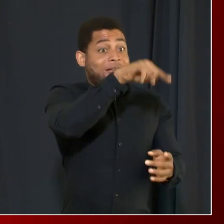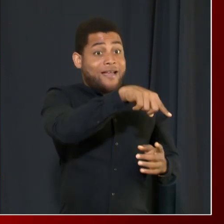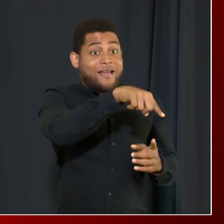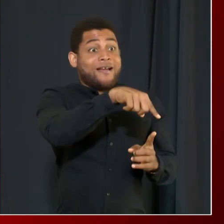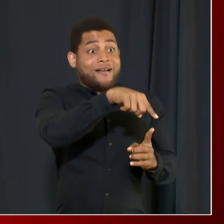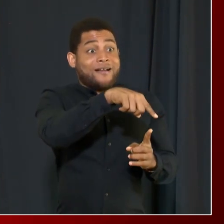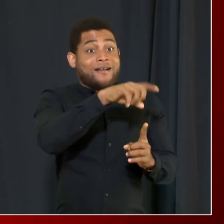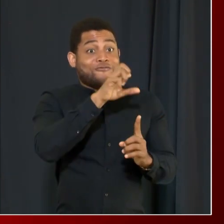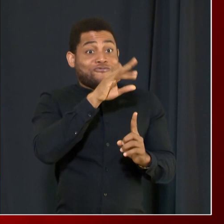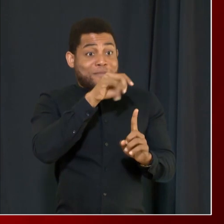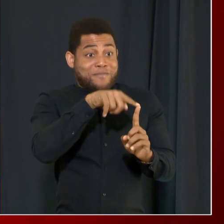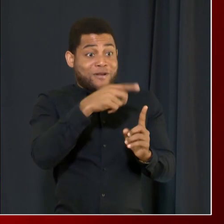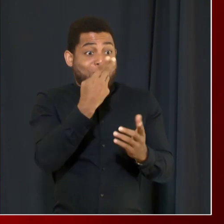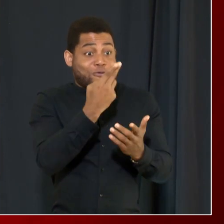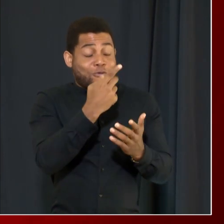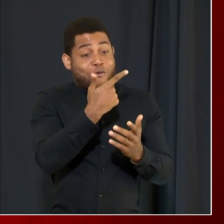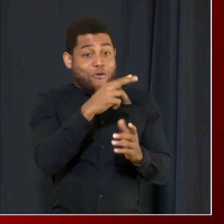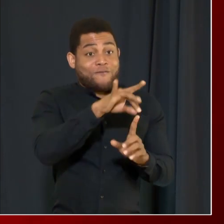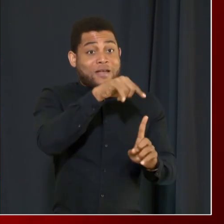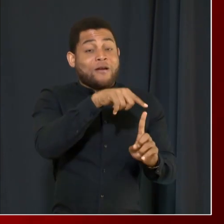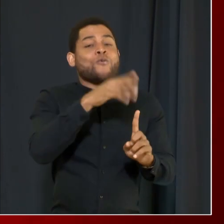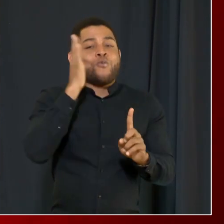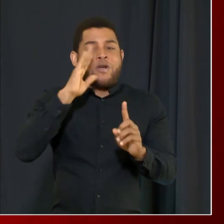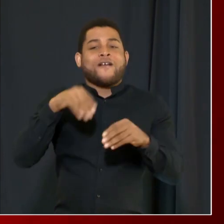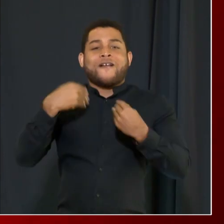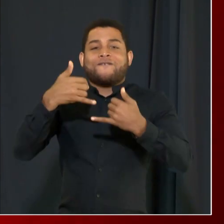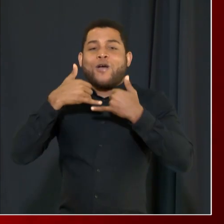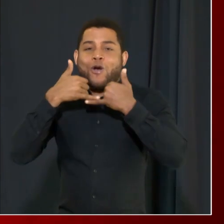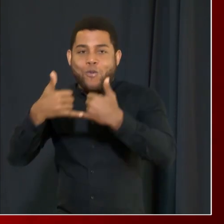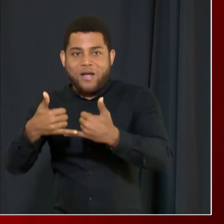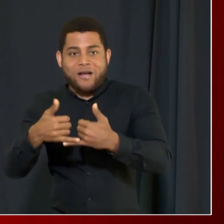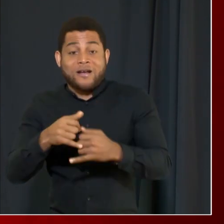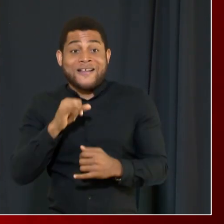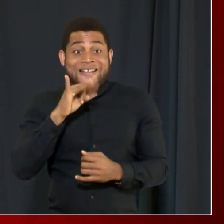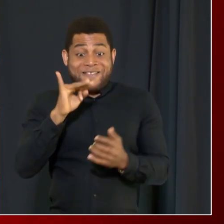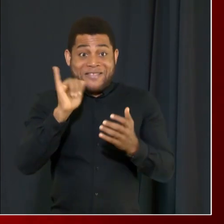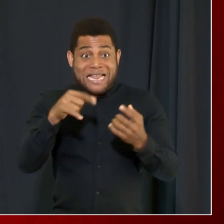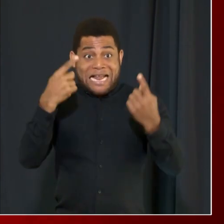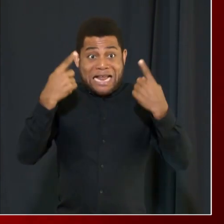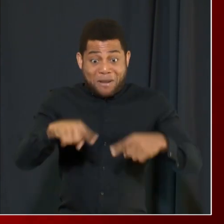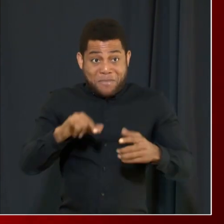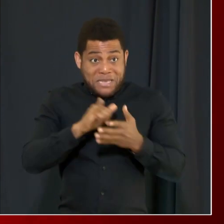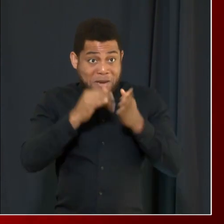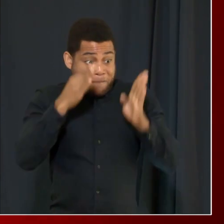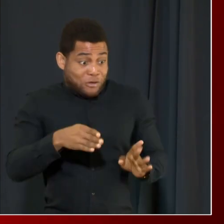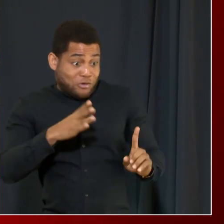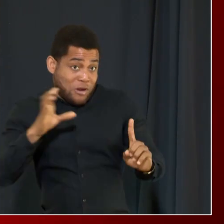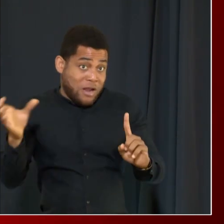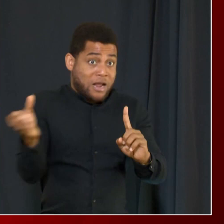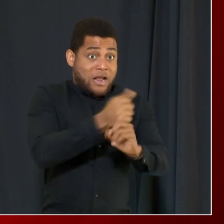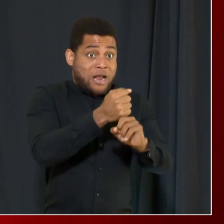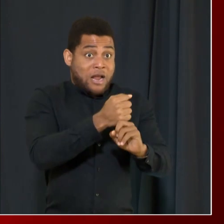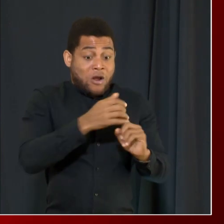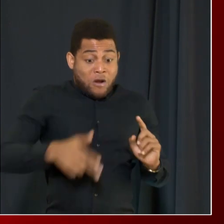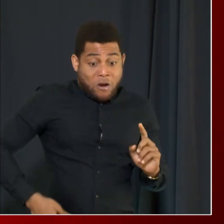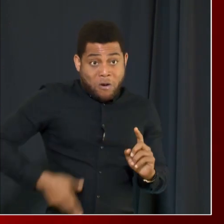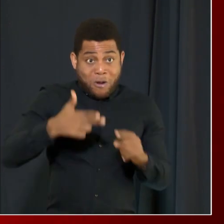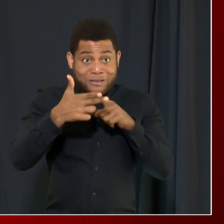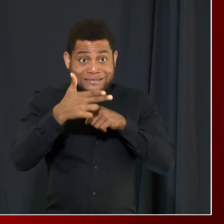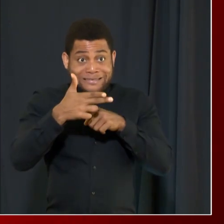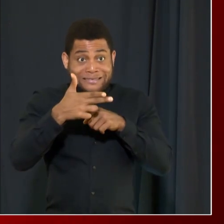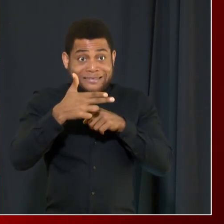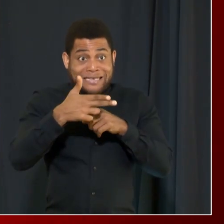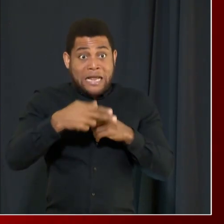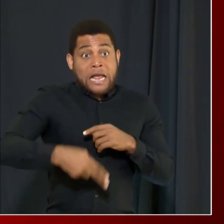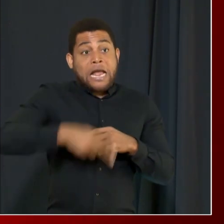if your tip leads to an arrest or seizure of a ghost gun, an even higher reward